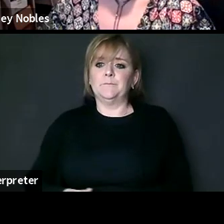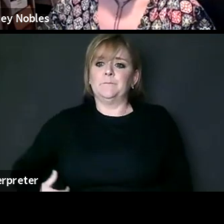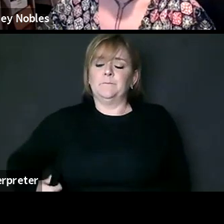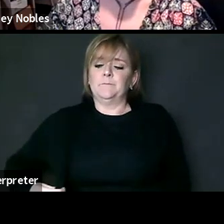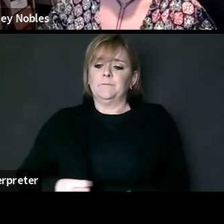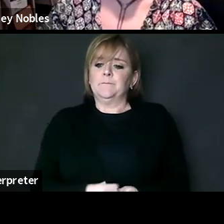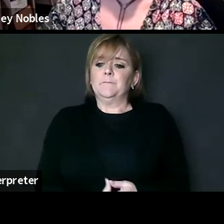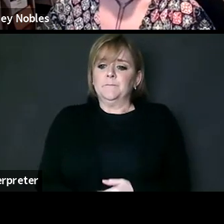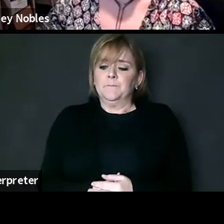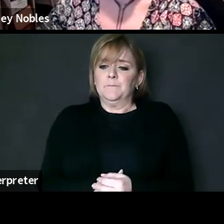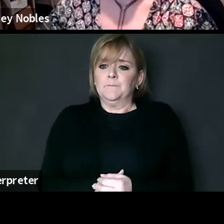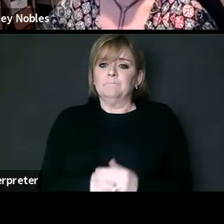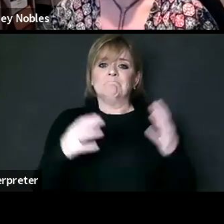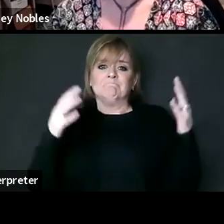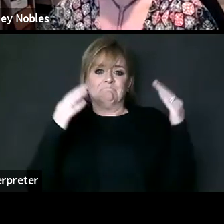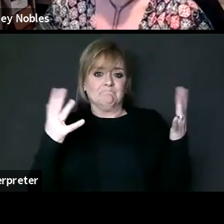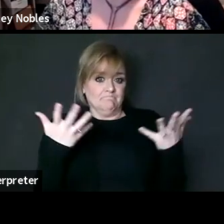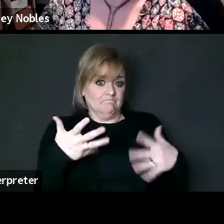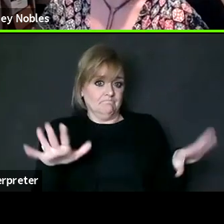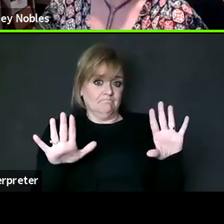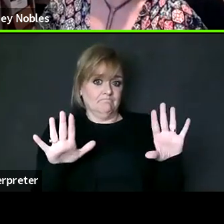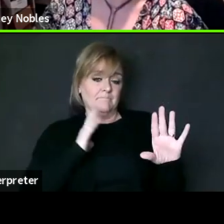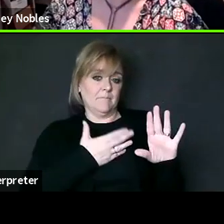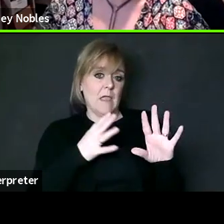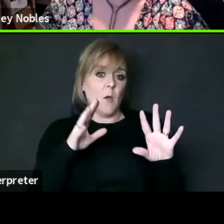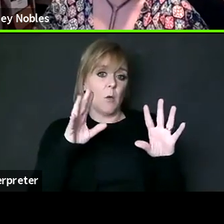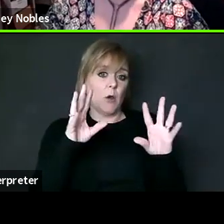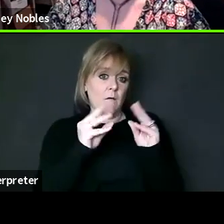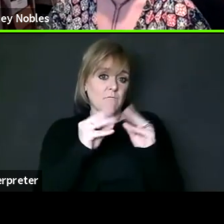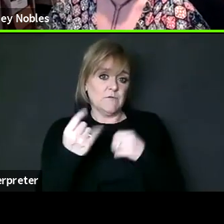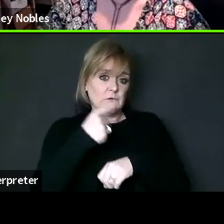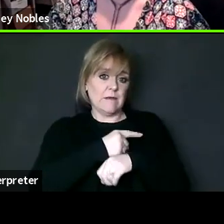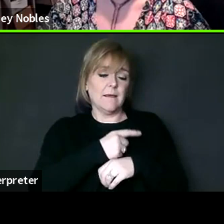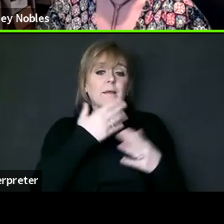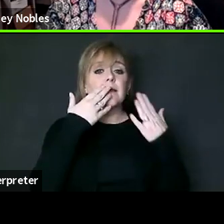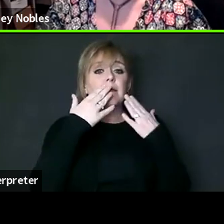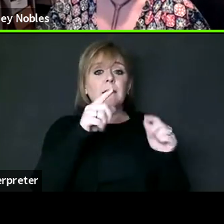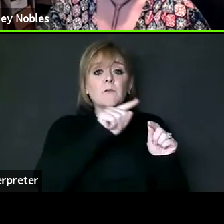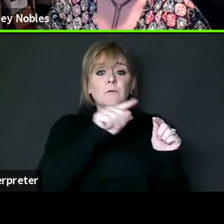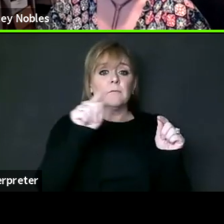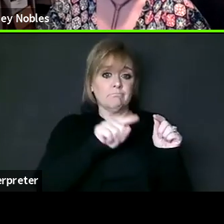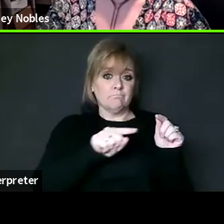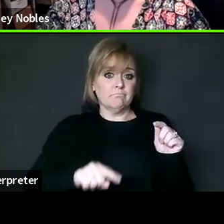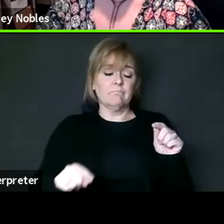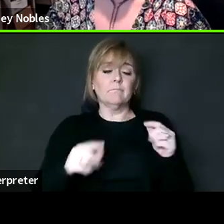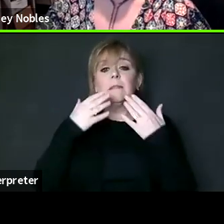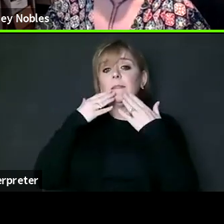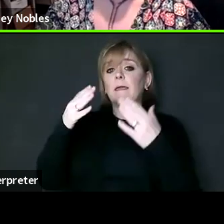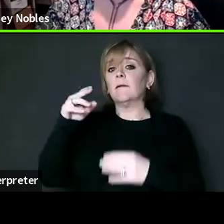Okay, and that concludes our news conference for today. Thank you to our panelists and thank you to our media partners for joining